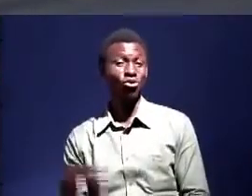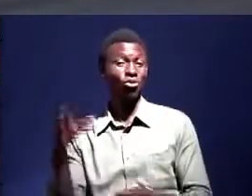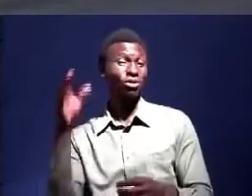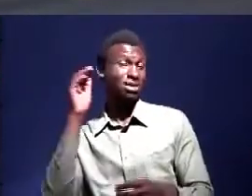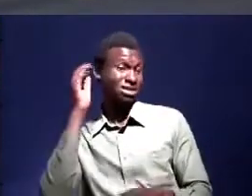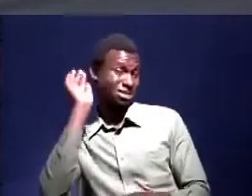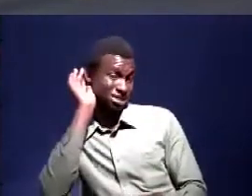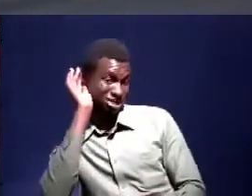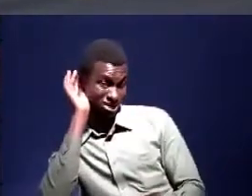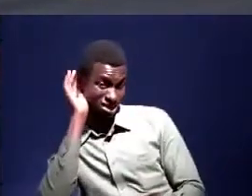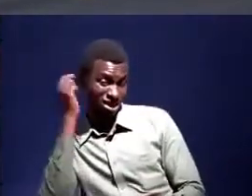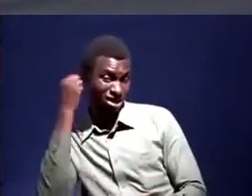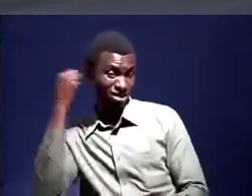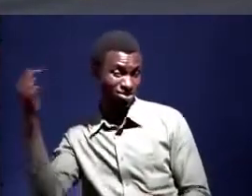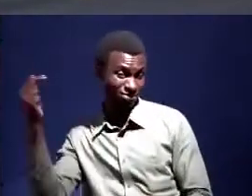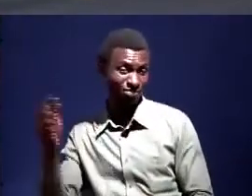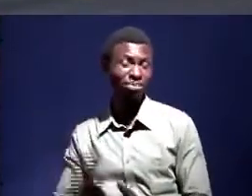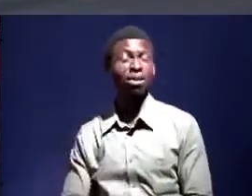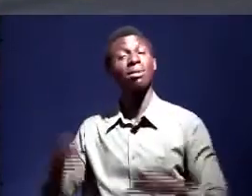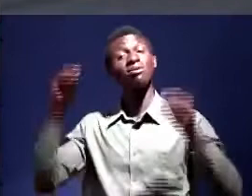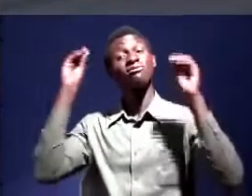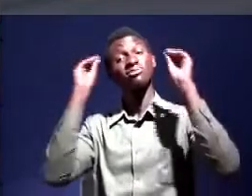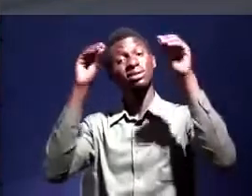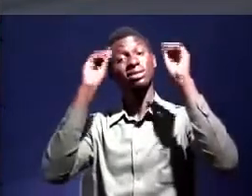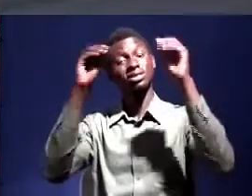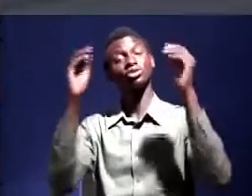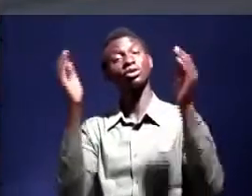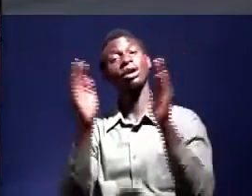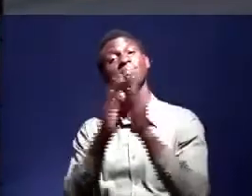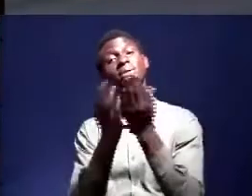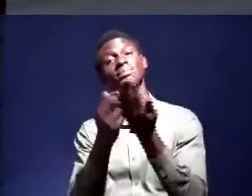As you've been meeting in a small group,